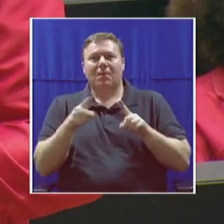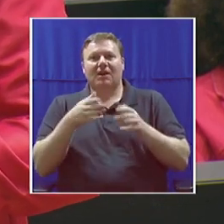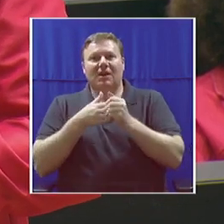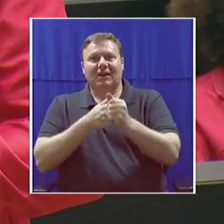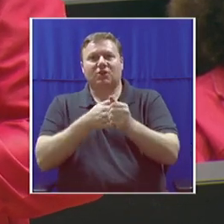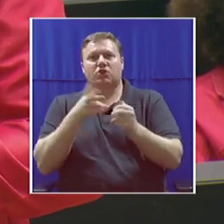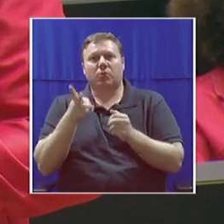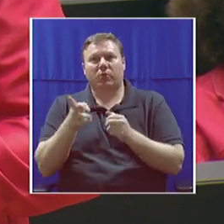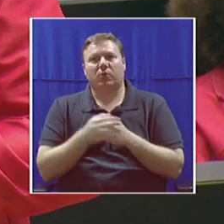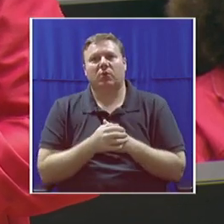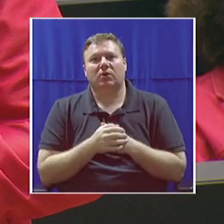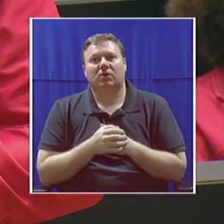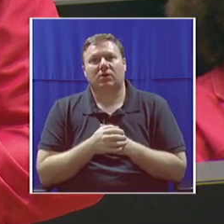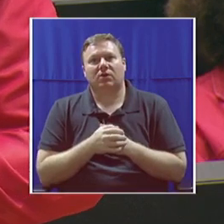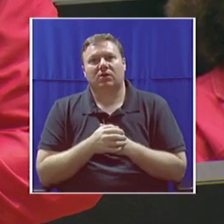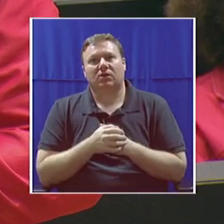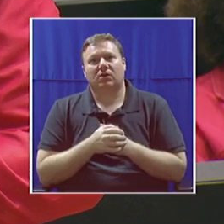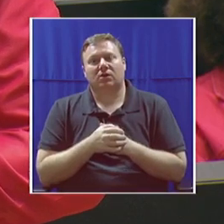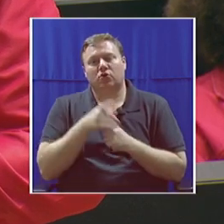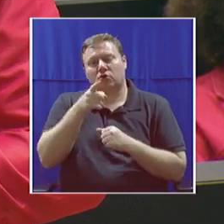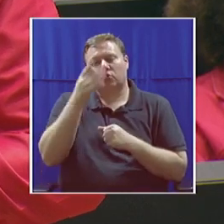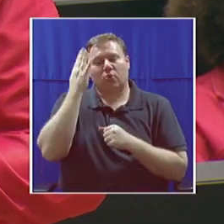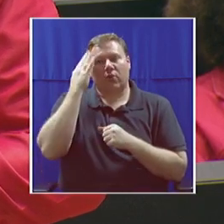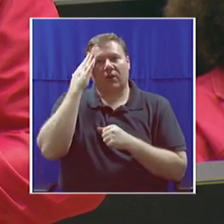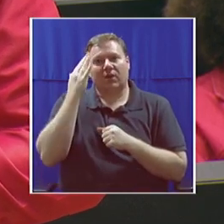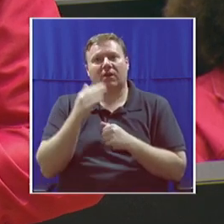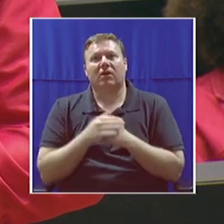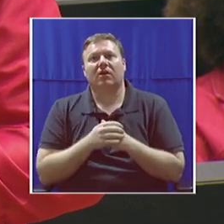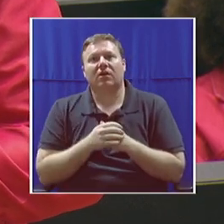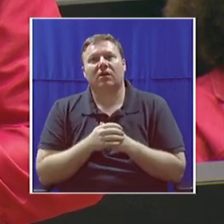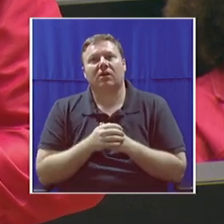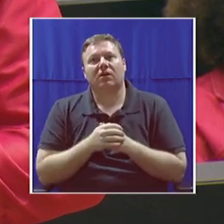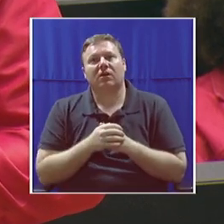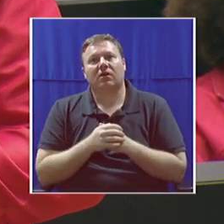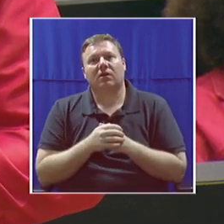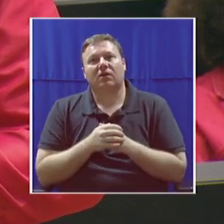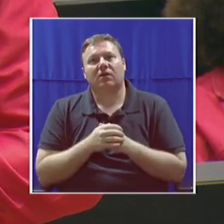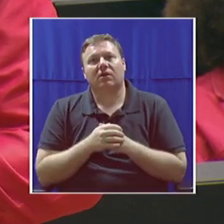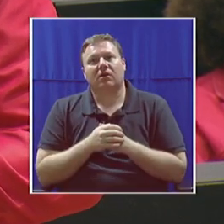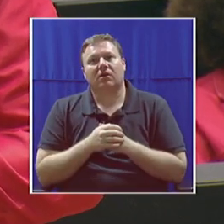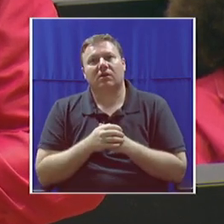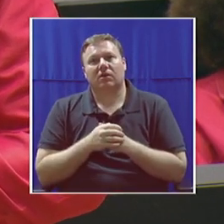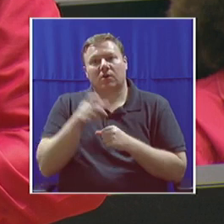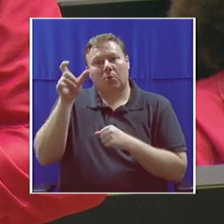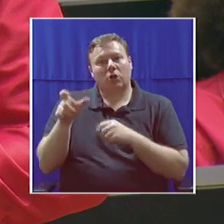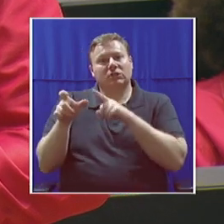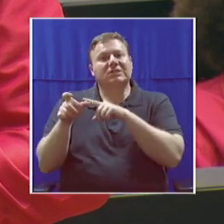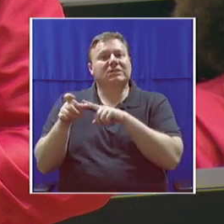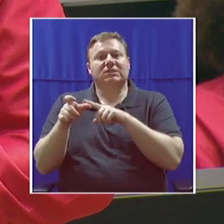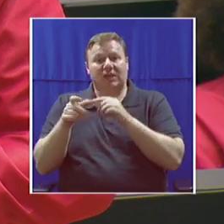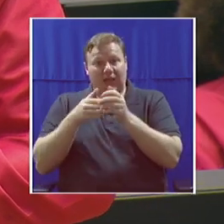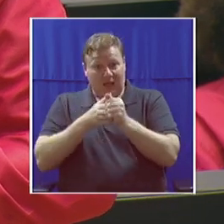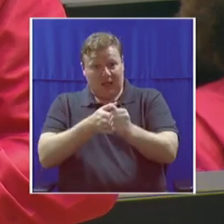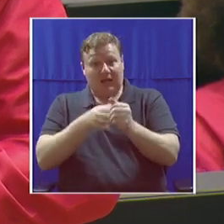leadership do you do you think that javab is suitable to lead escom